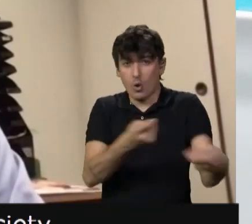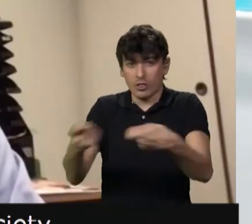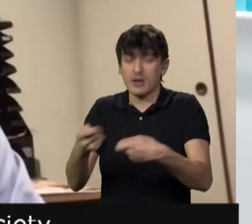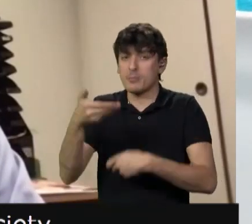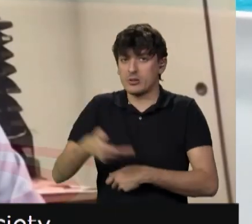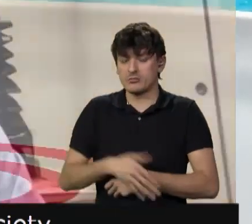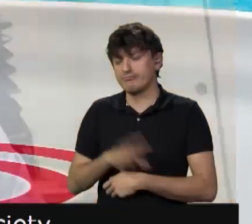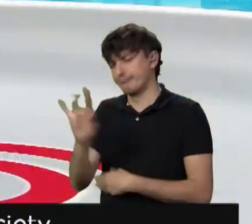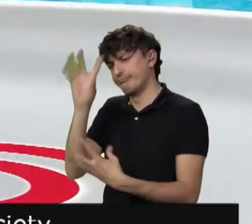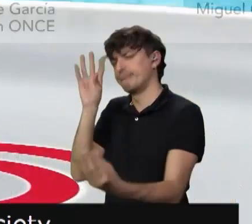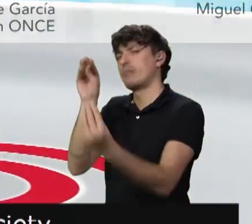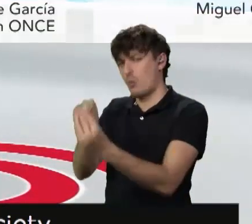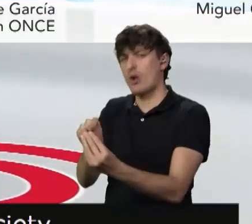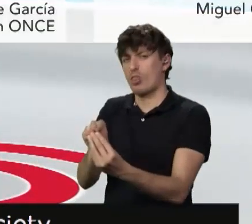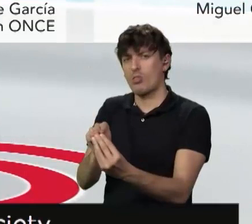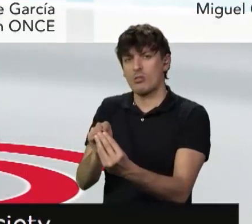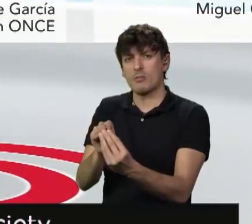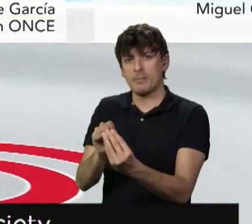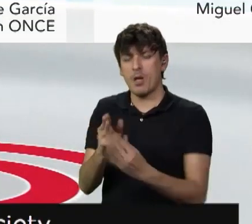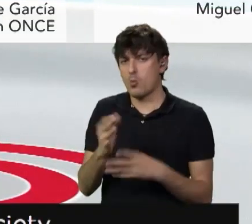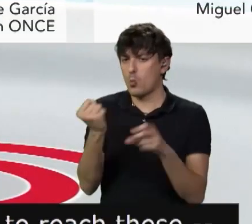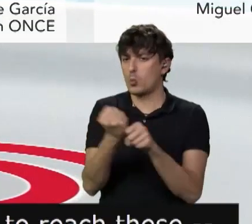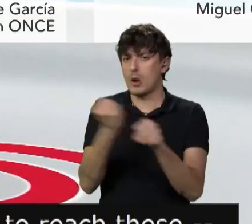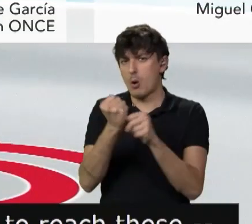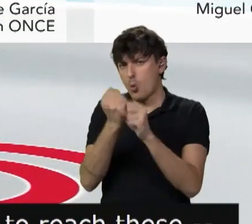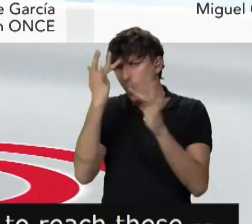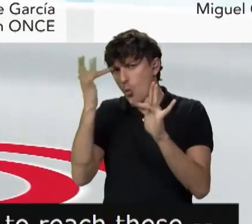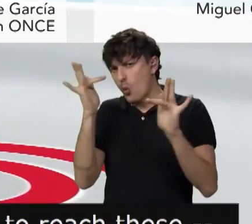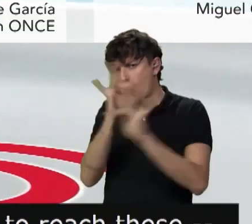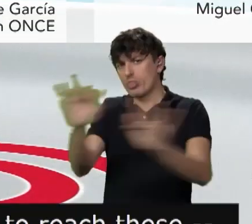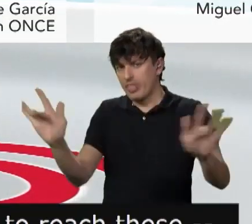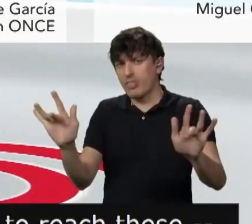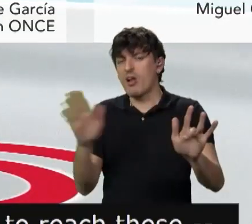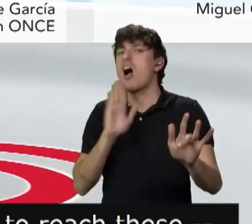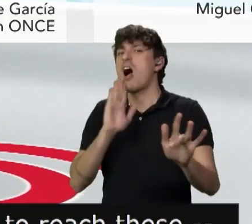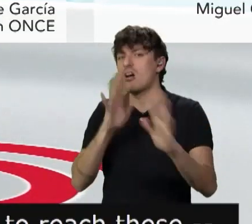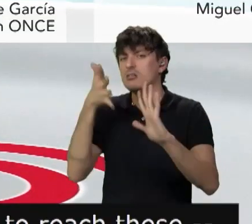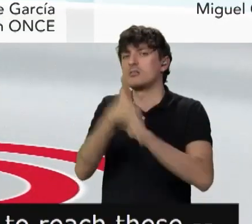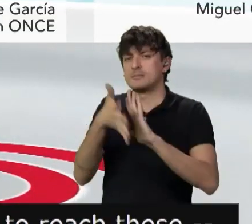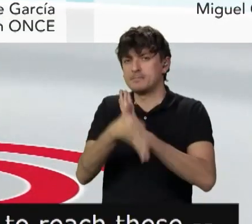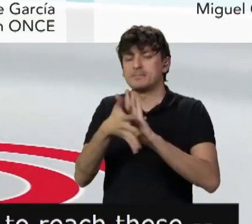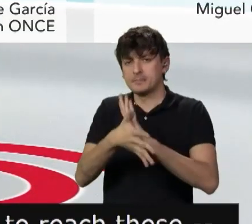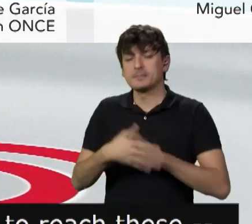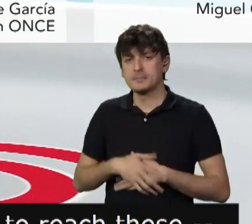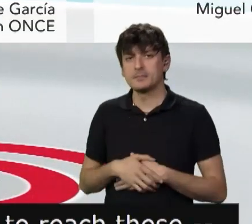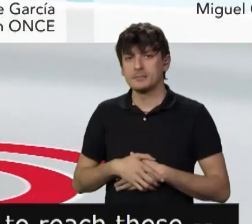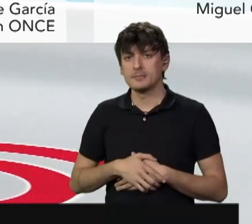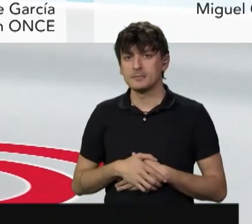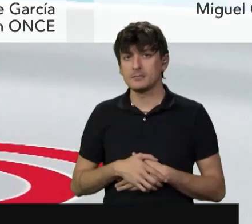to reach all of these opportunities. I completely agree with what you just said.